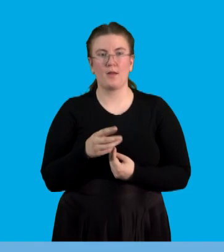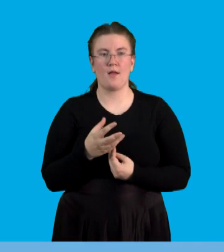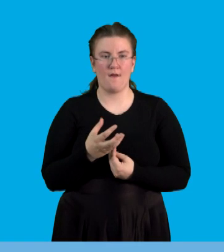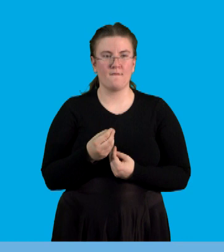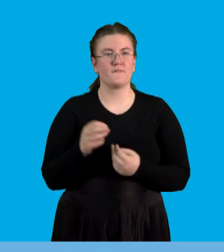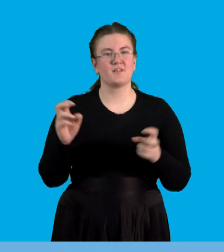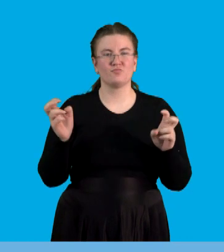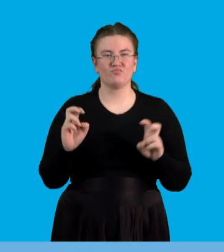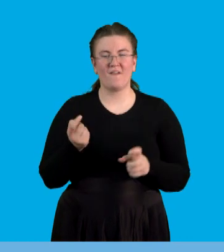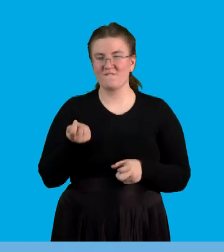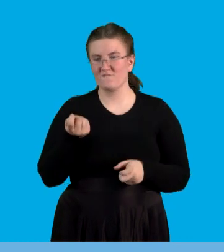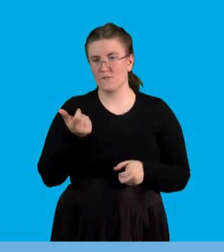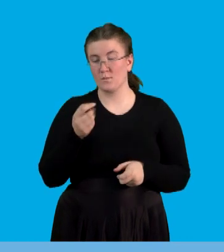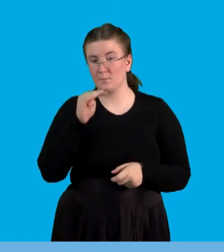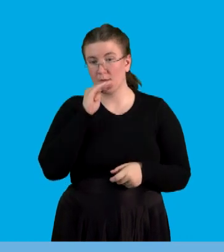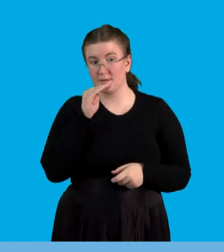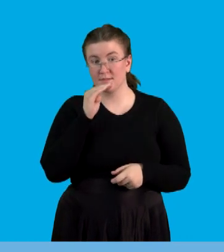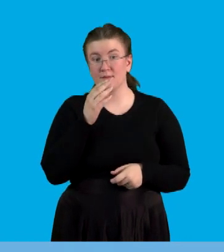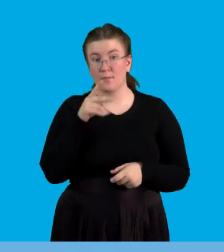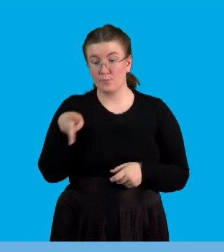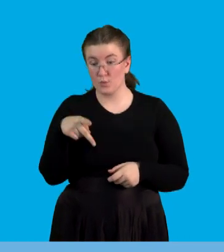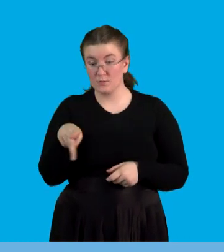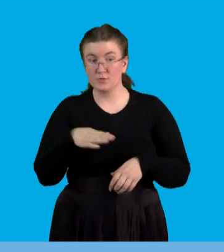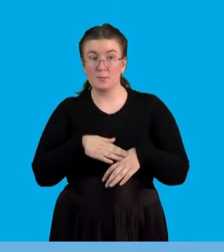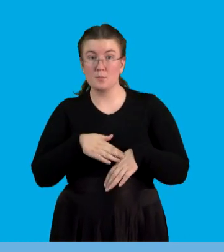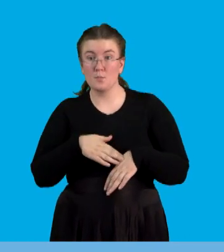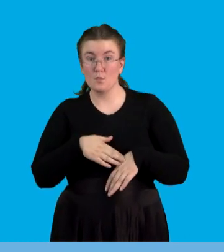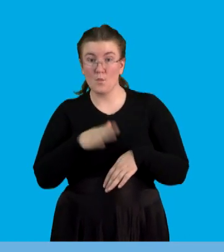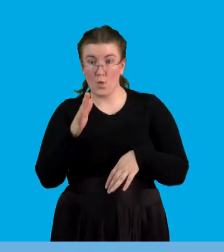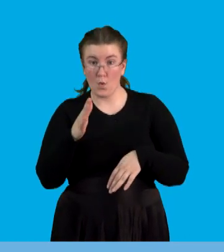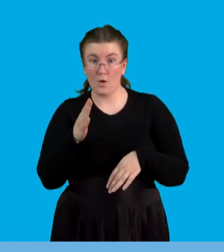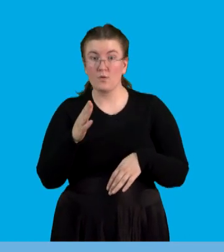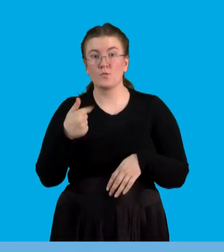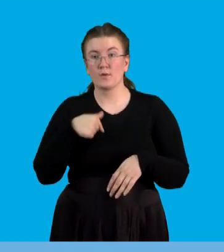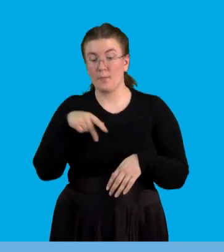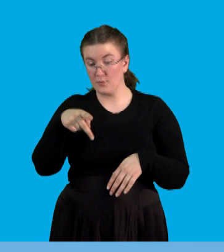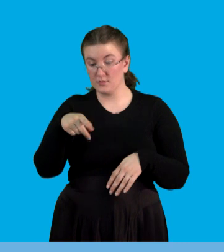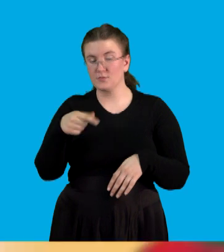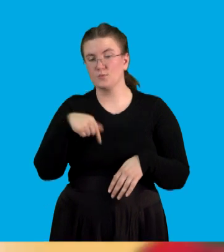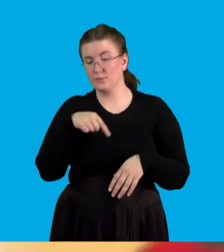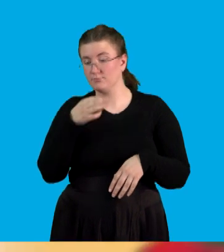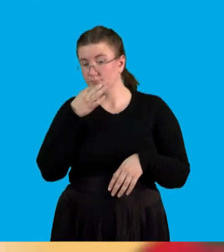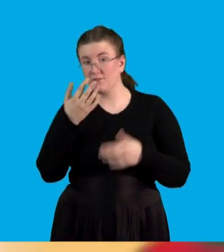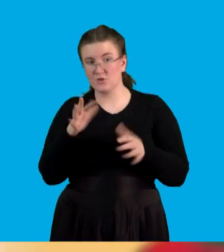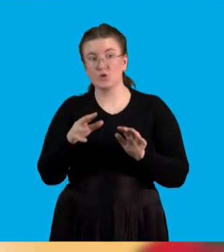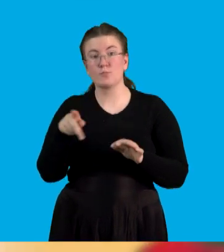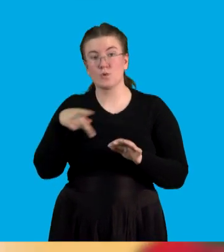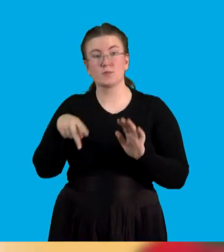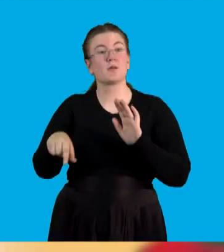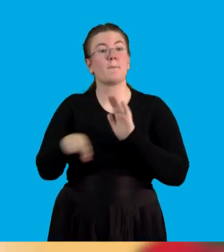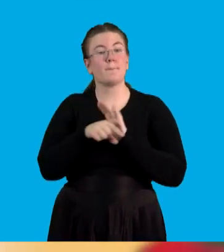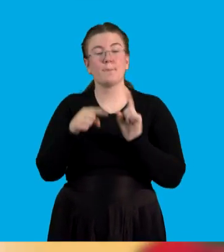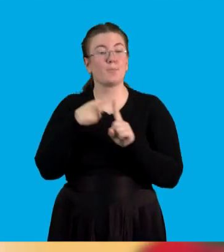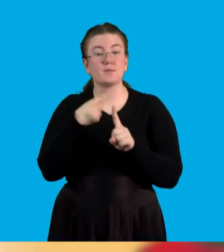So an object that has a shortage of electrons, that means it has more protons than electrons. And protons, as we have said, they